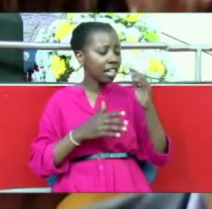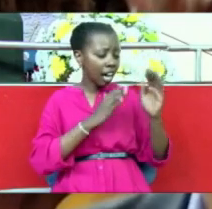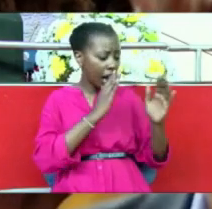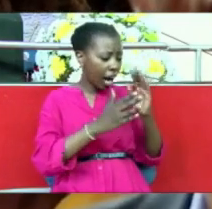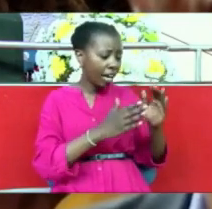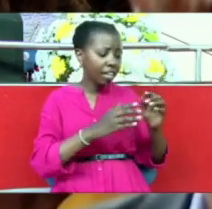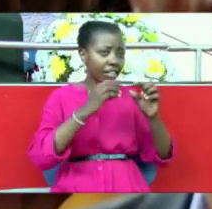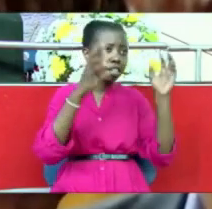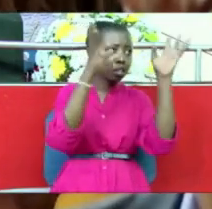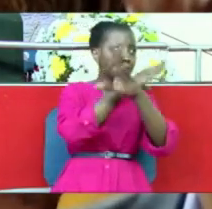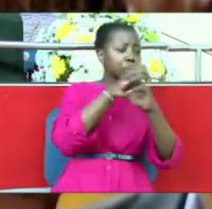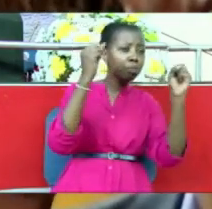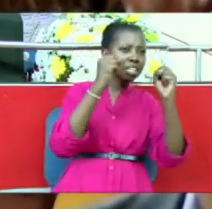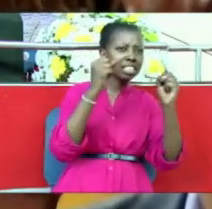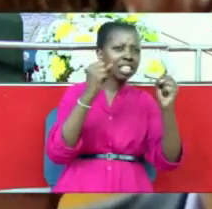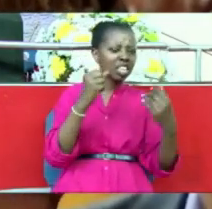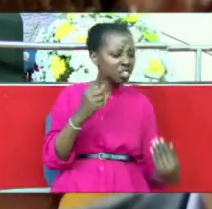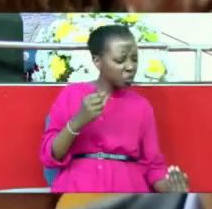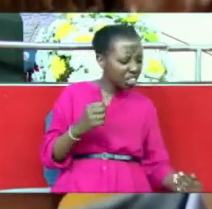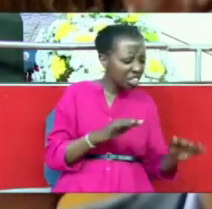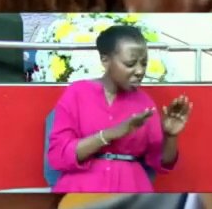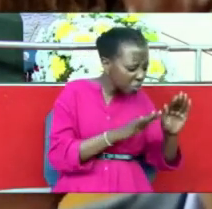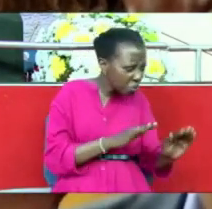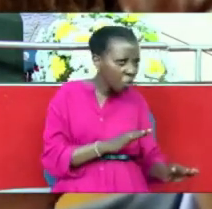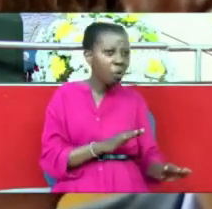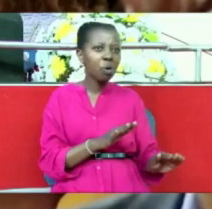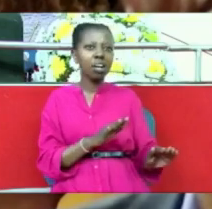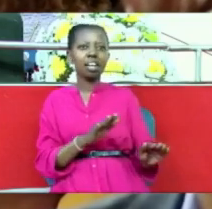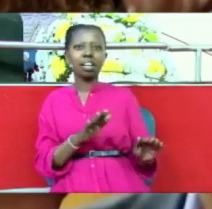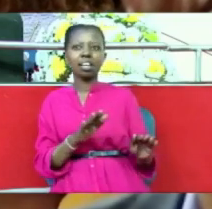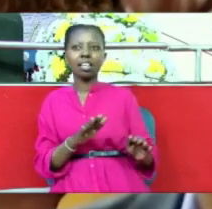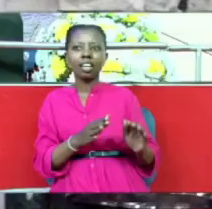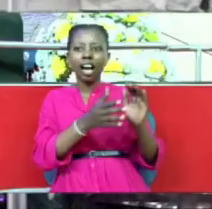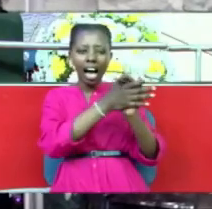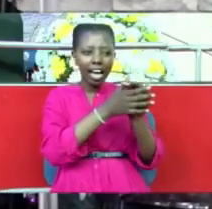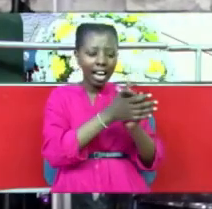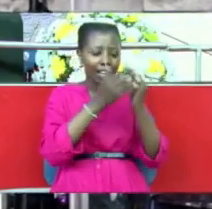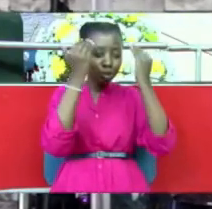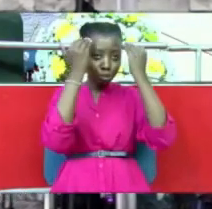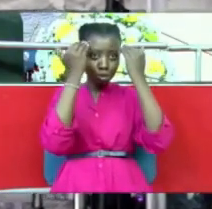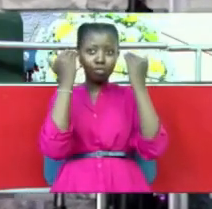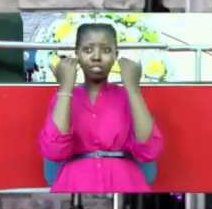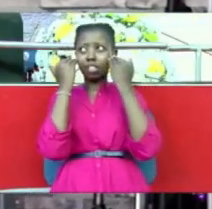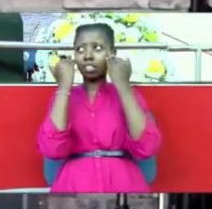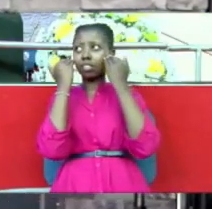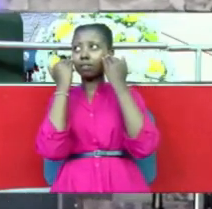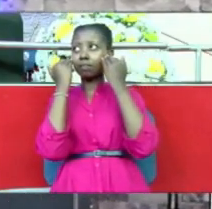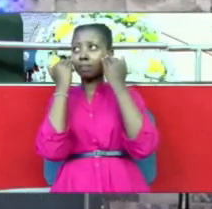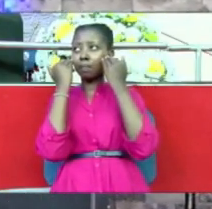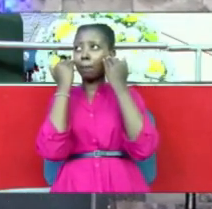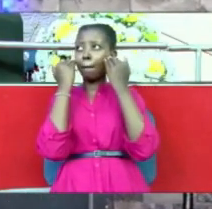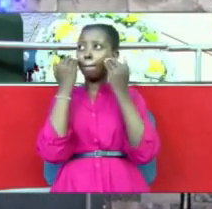Habari ya president. Salimia chief justice. Habari ya chief justice.